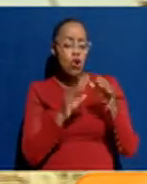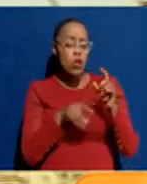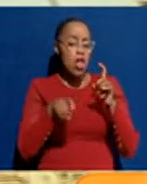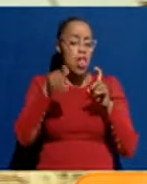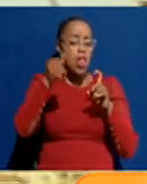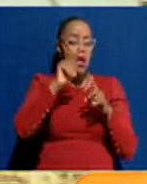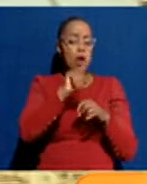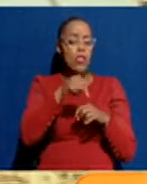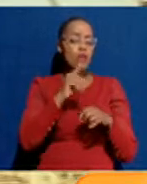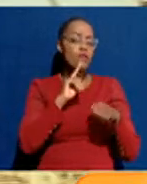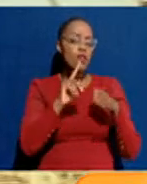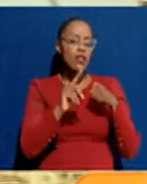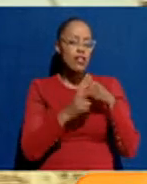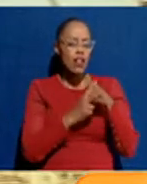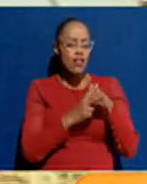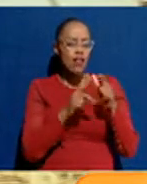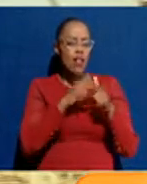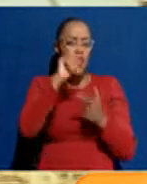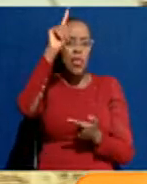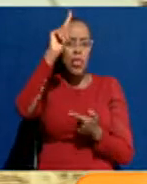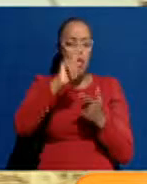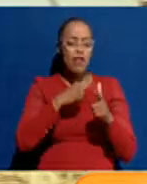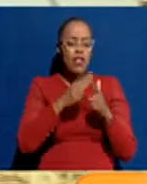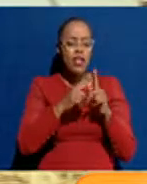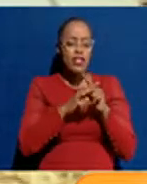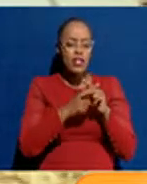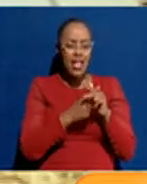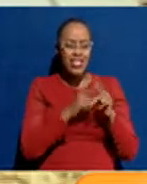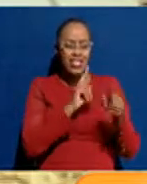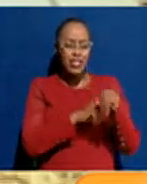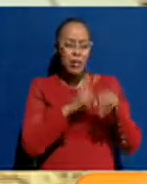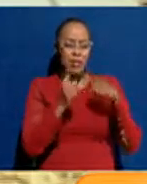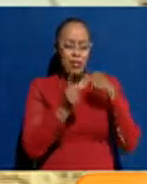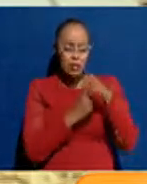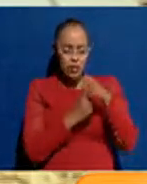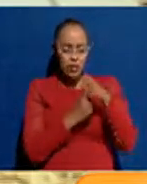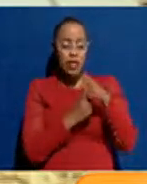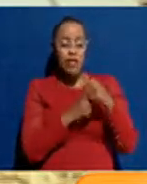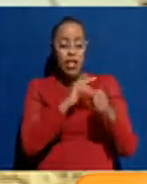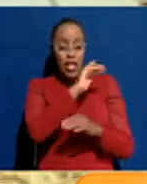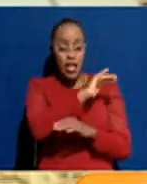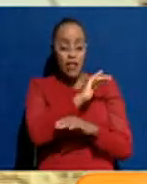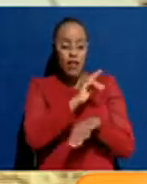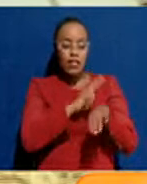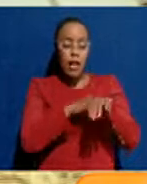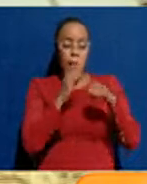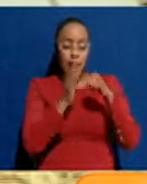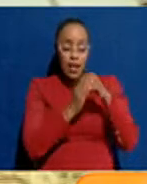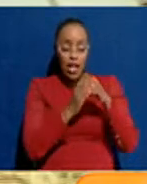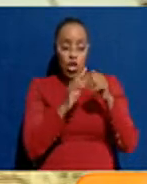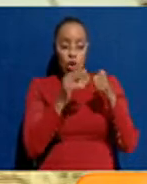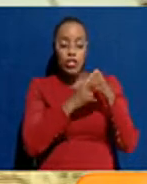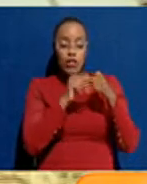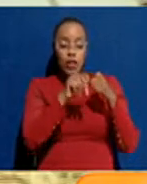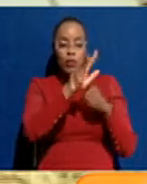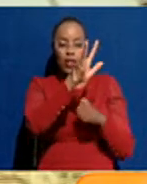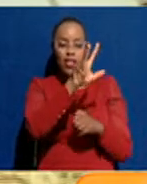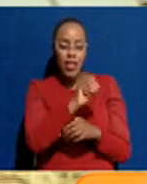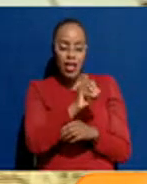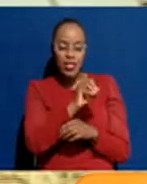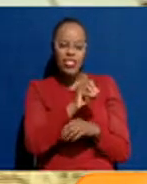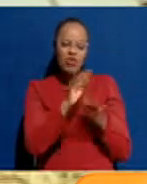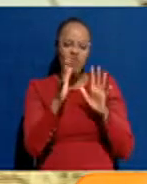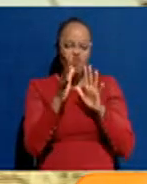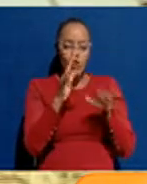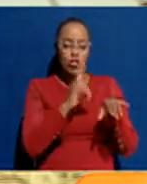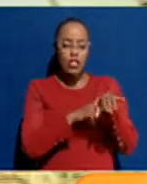around 5, drops a bit, and then it starts peaking from 6 p.m., such that by the around 9 p.m. or 7:39, you